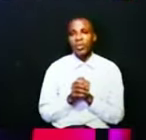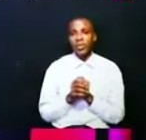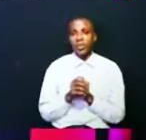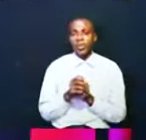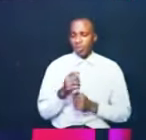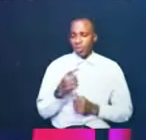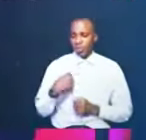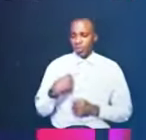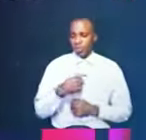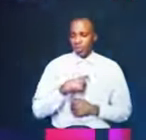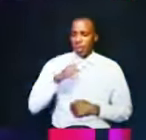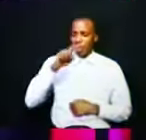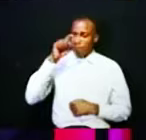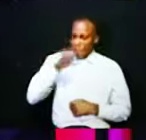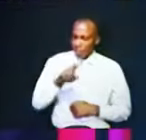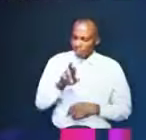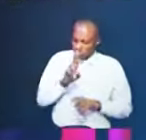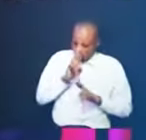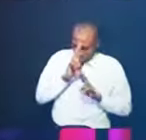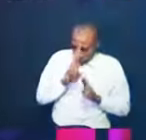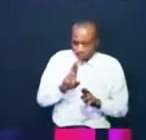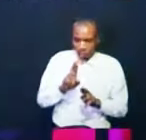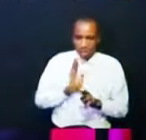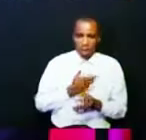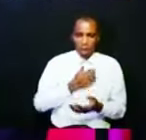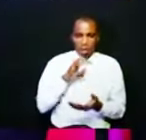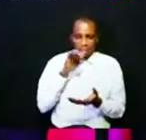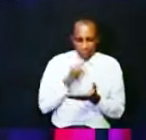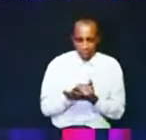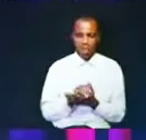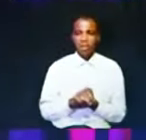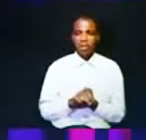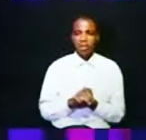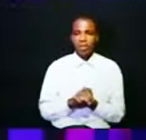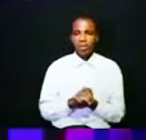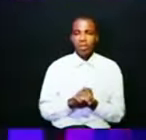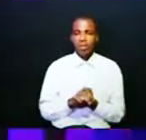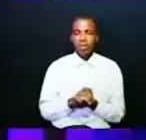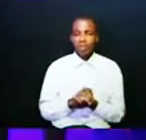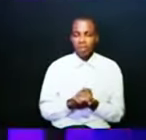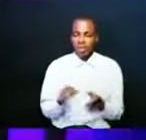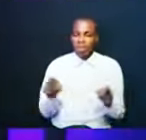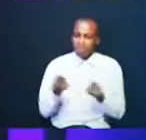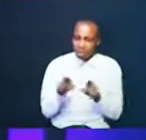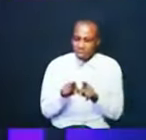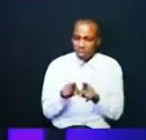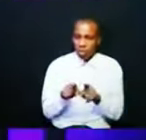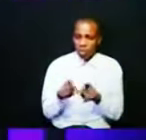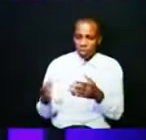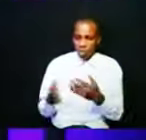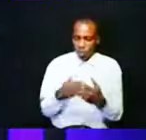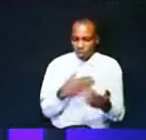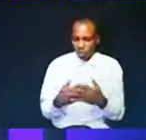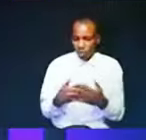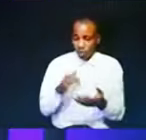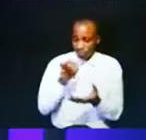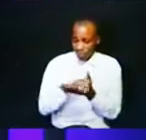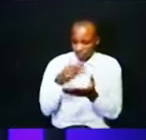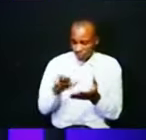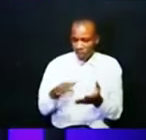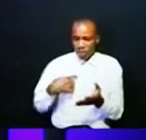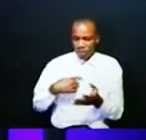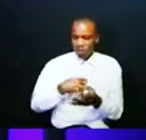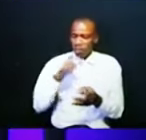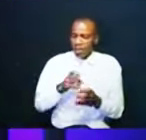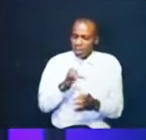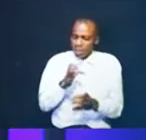marriage relationship as I see di obo ni ni die emma ware nhyehye and therefore we need to guard ourselves in our spirit anu ti as I see ye